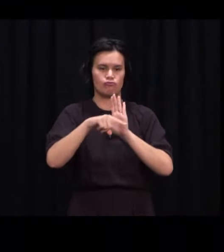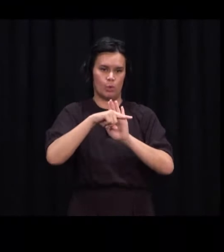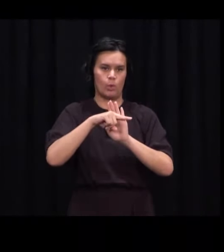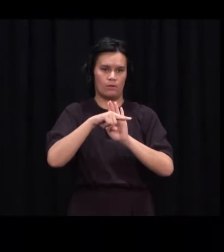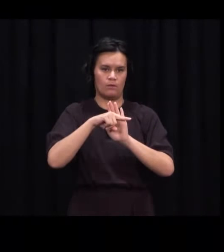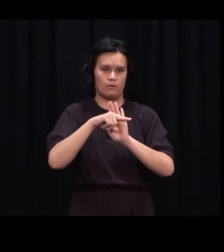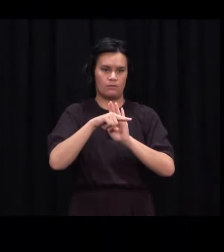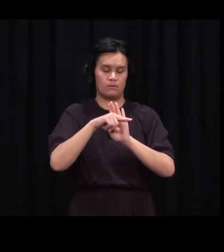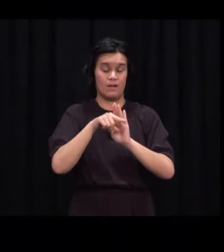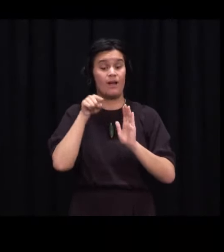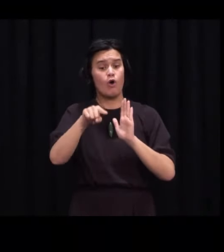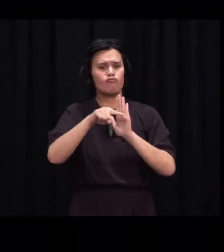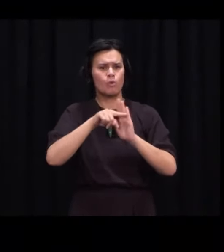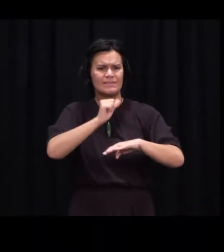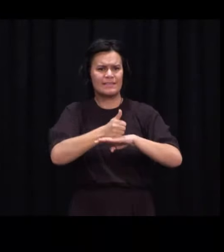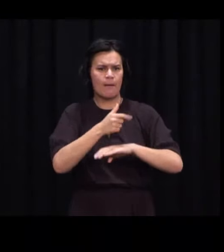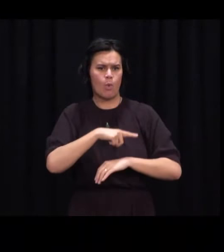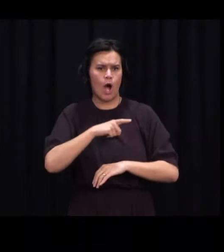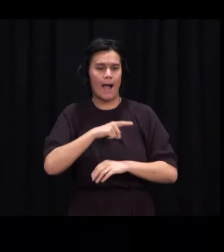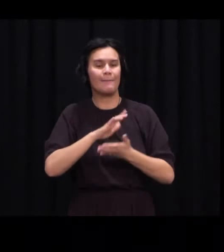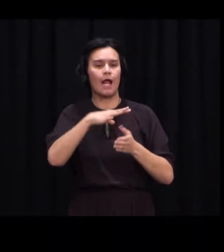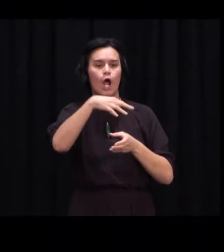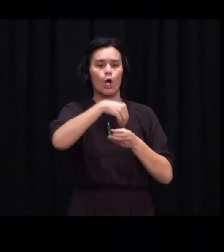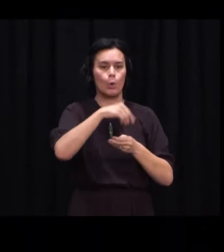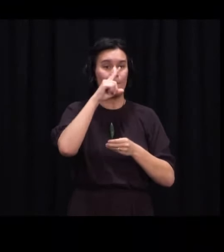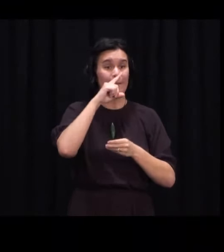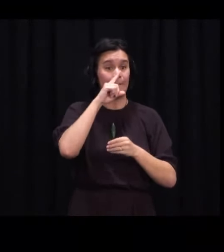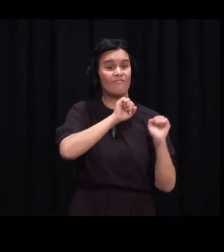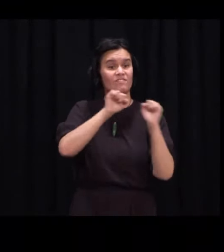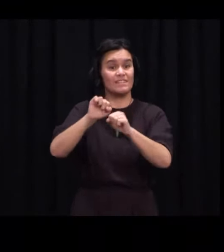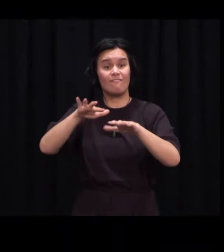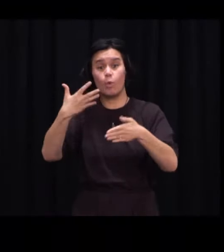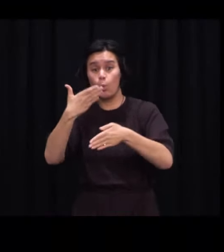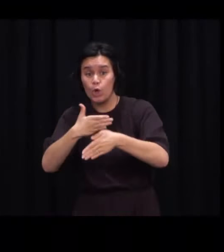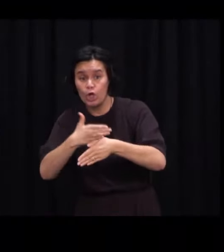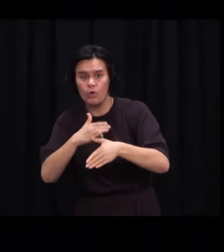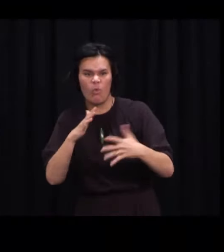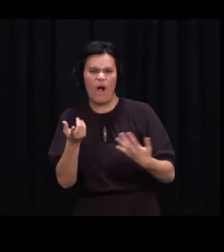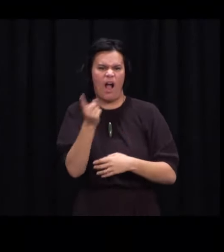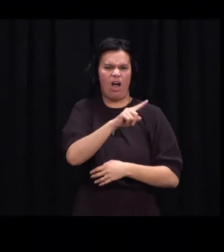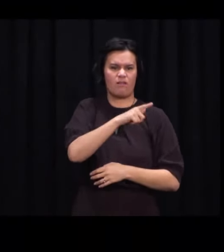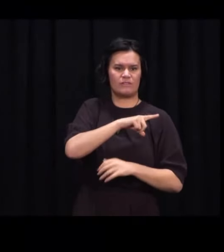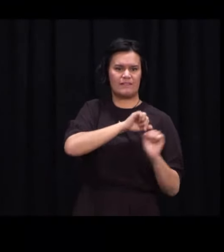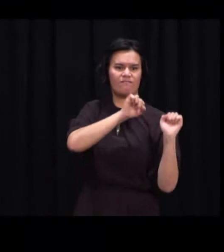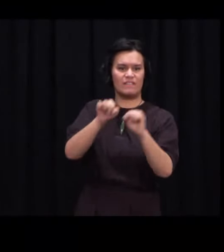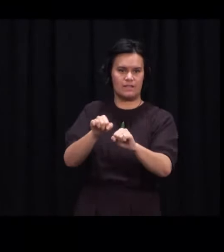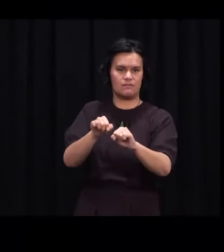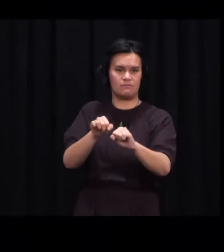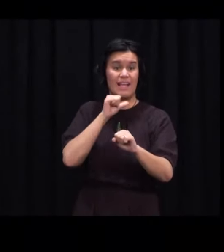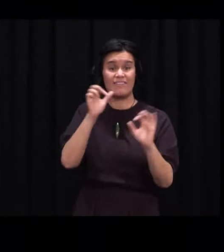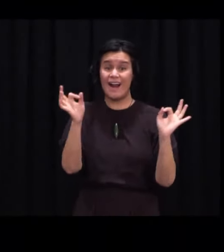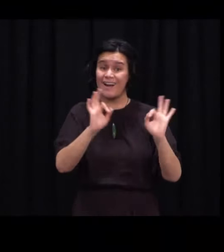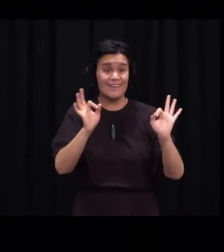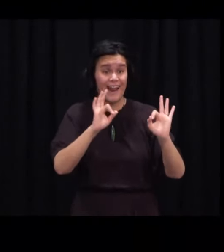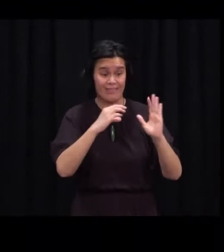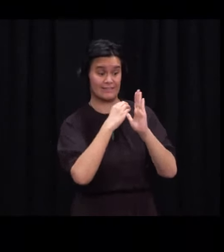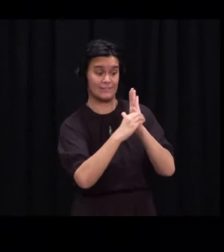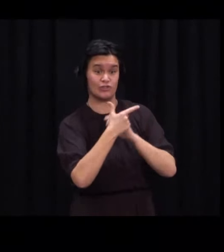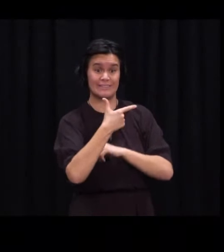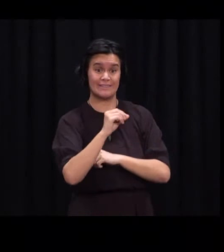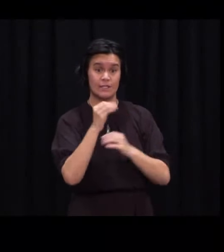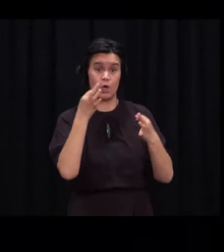boundary, but who come in to work in that area. So we cover both our bases by operating in this way. It gives us that extra layer